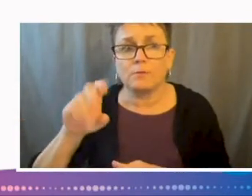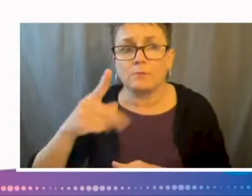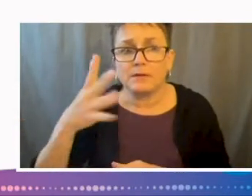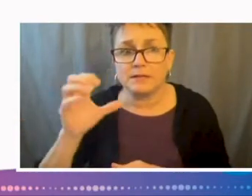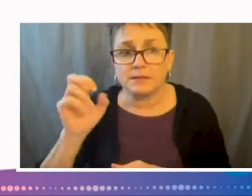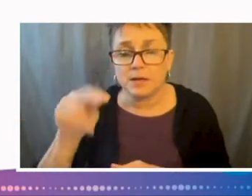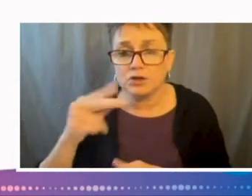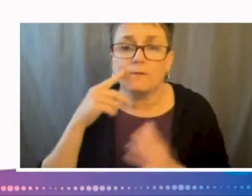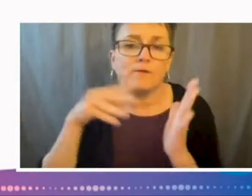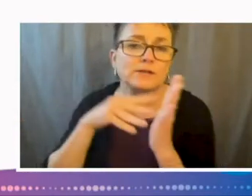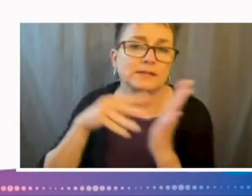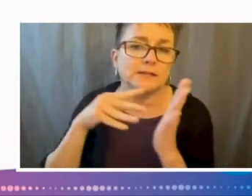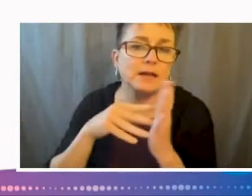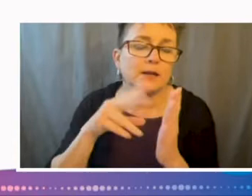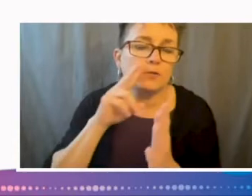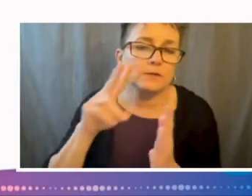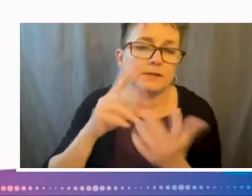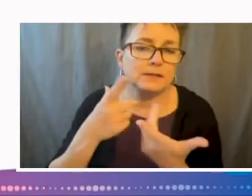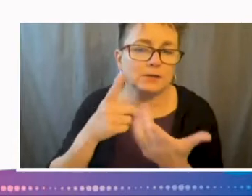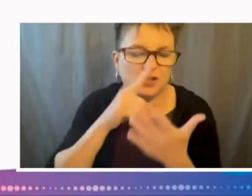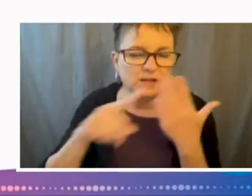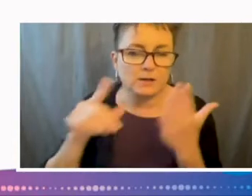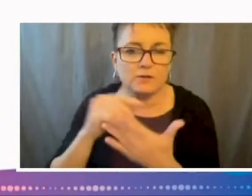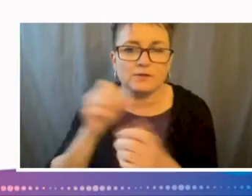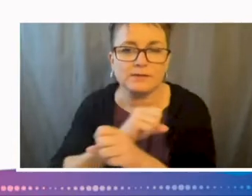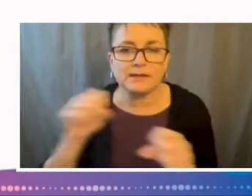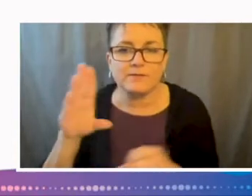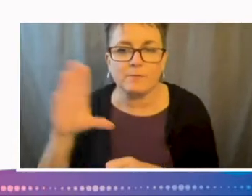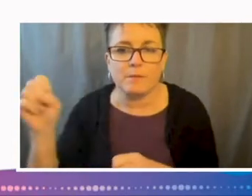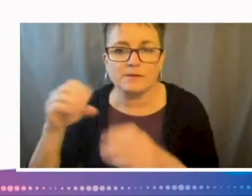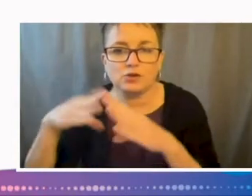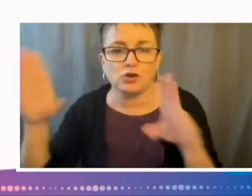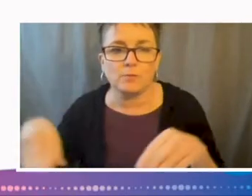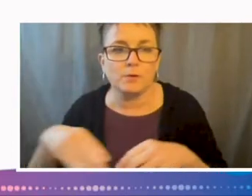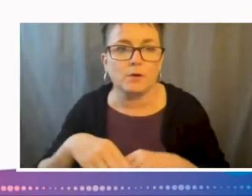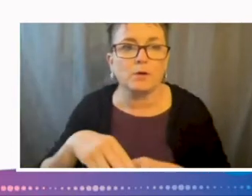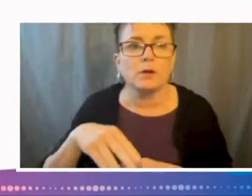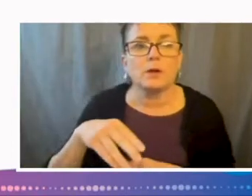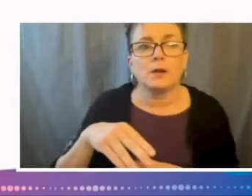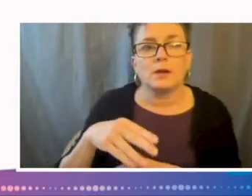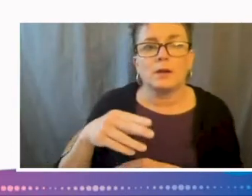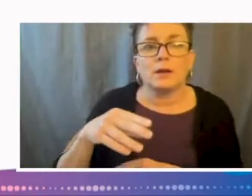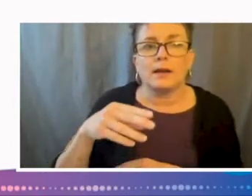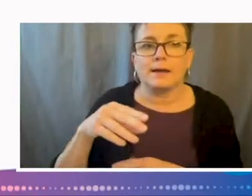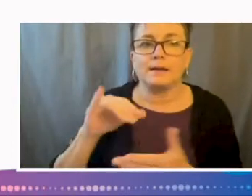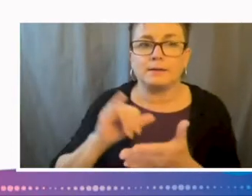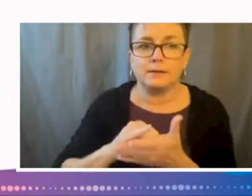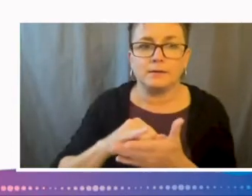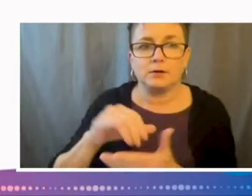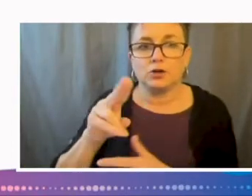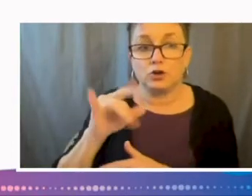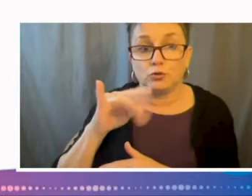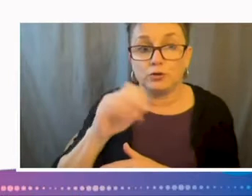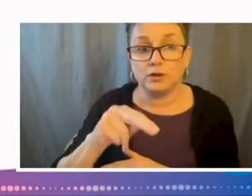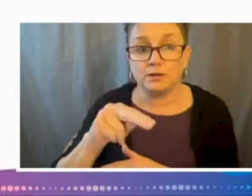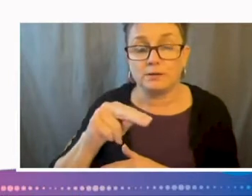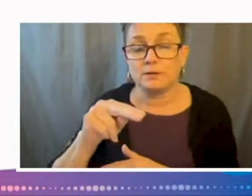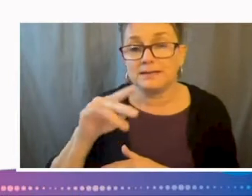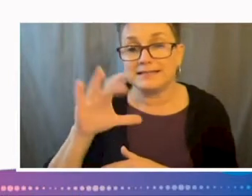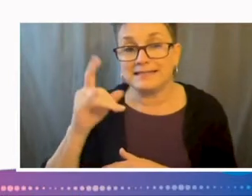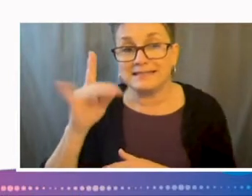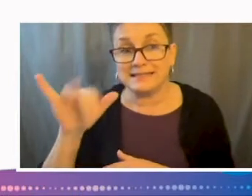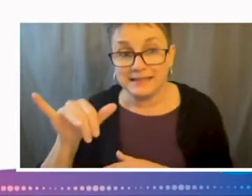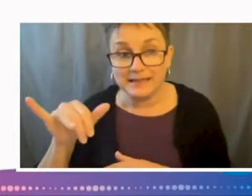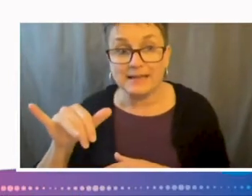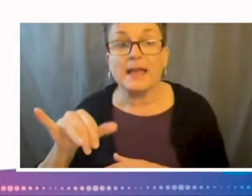well as Passaic Bus Terminal, Union City Bus Terminal, which is a new project, and Hoboken again, which is one of the largest intermodal terminals